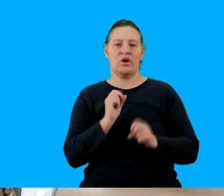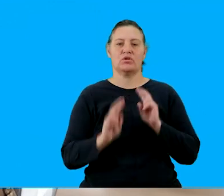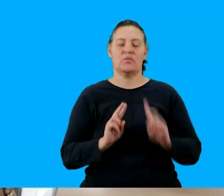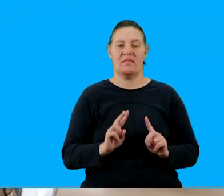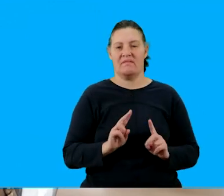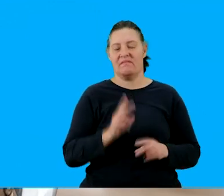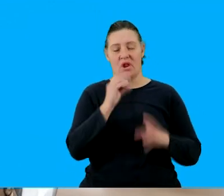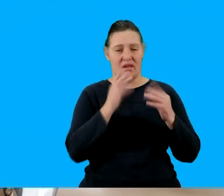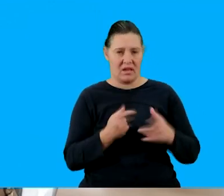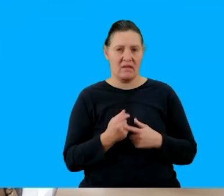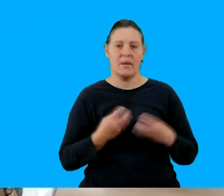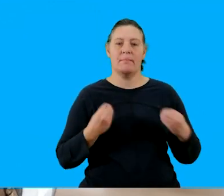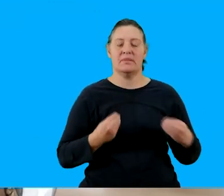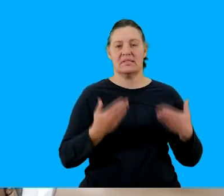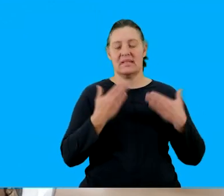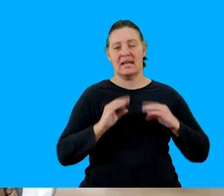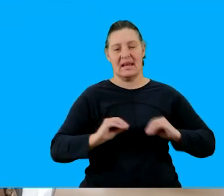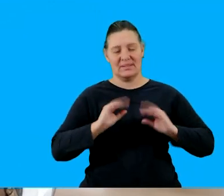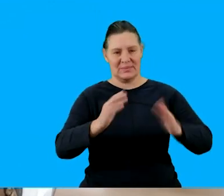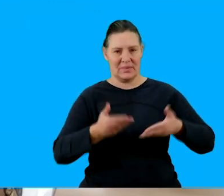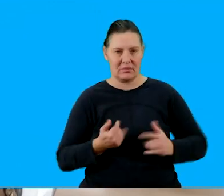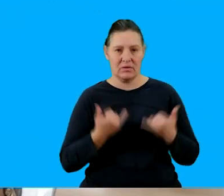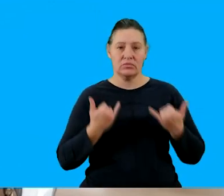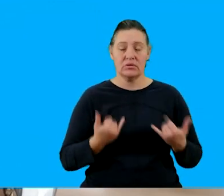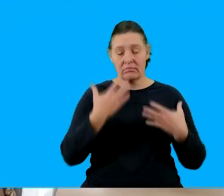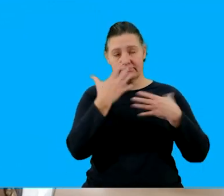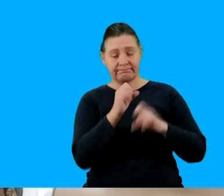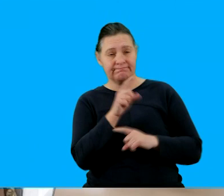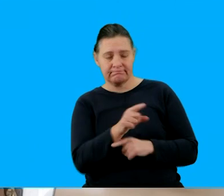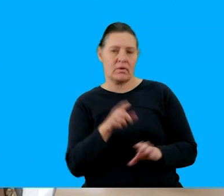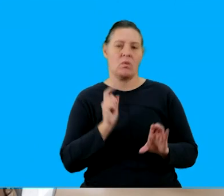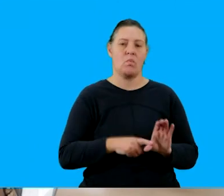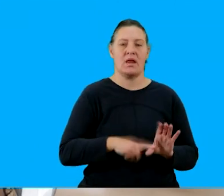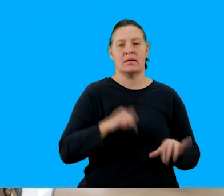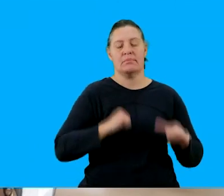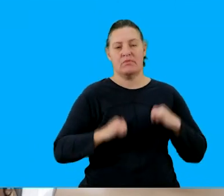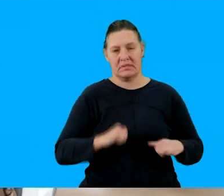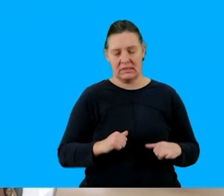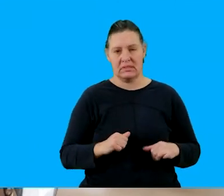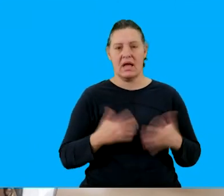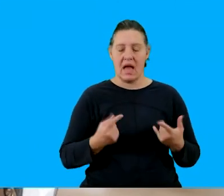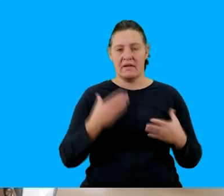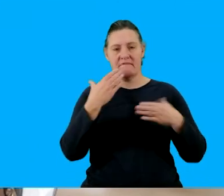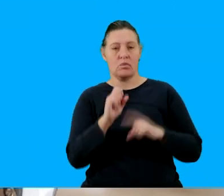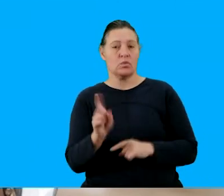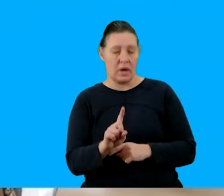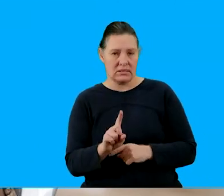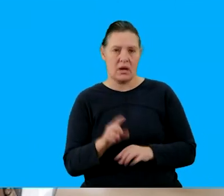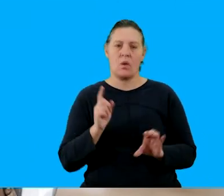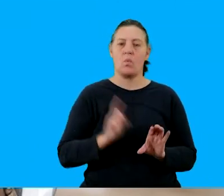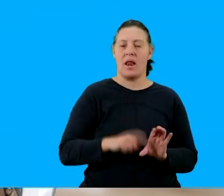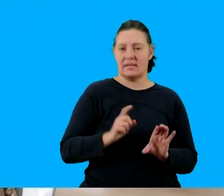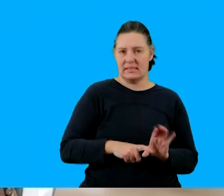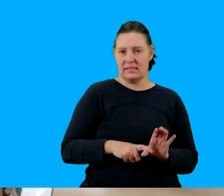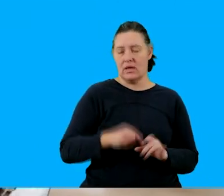Good day, grade 12 learners. Welcome to today's business studies lesson. Today we look into now quality of performance, and the focus is